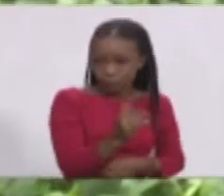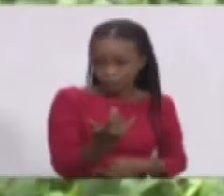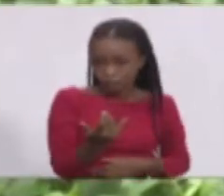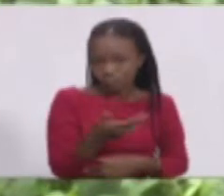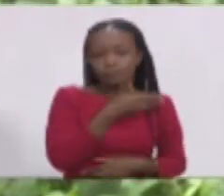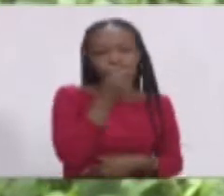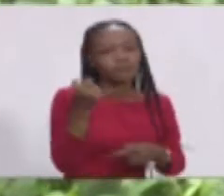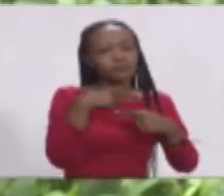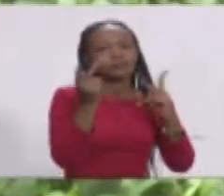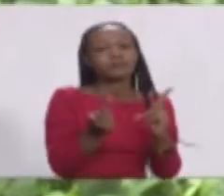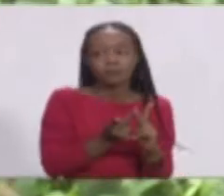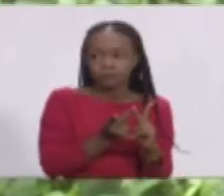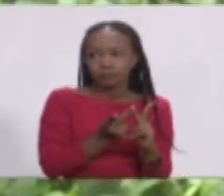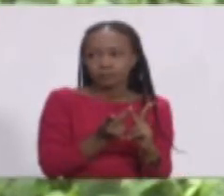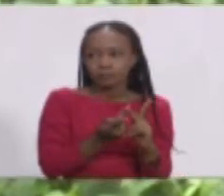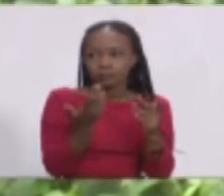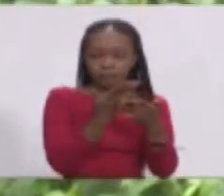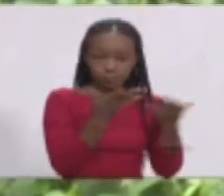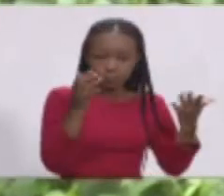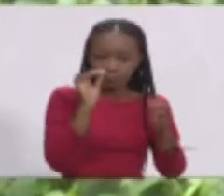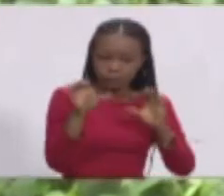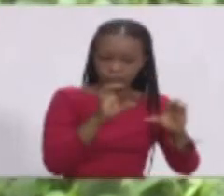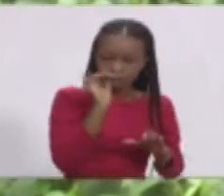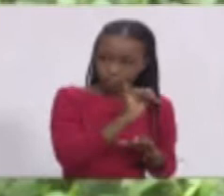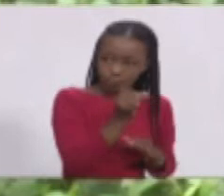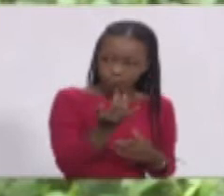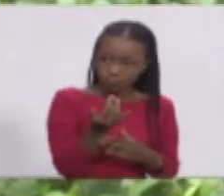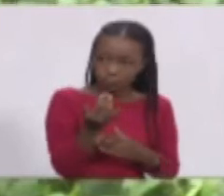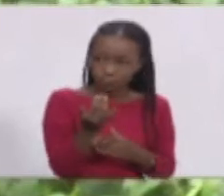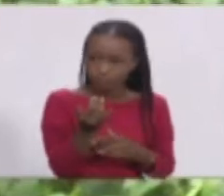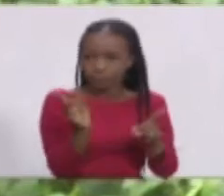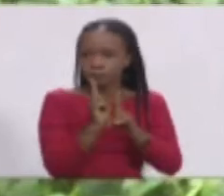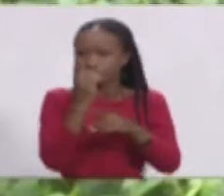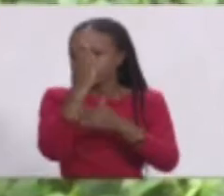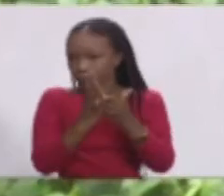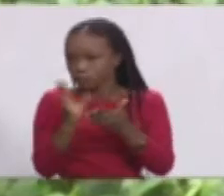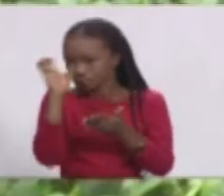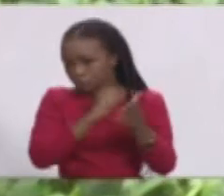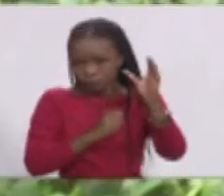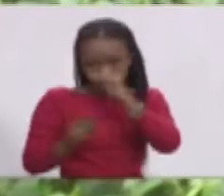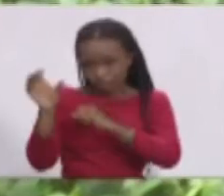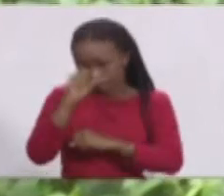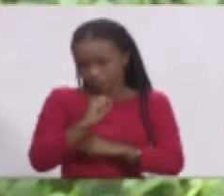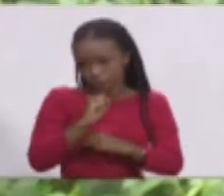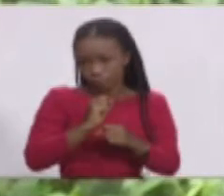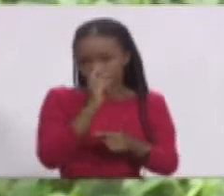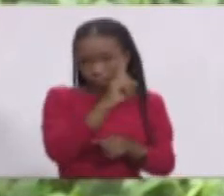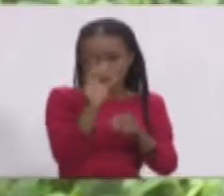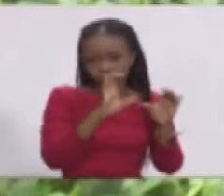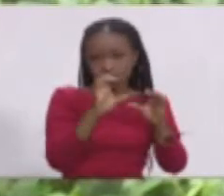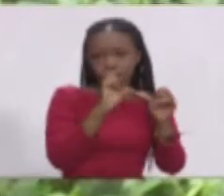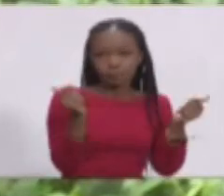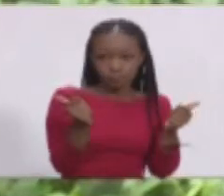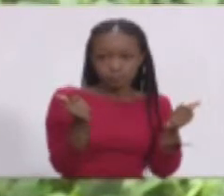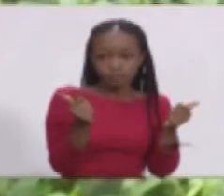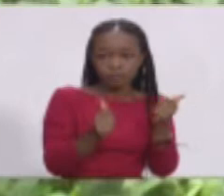place. There are things we've done well. There are things that still have gaps. One that we've done very well is at